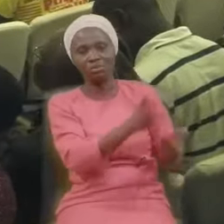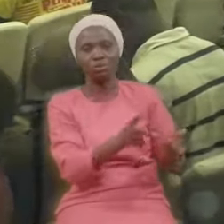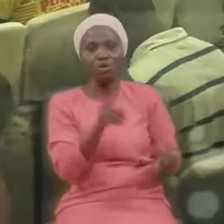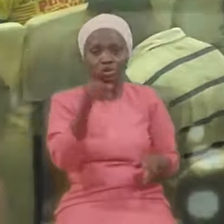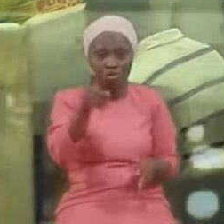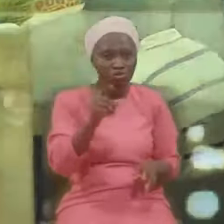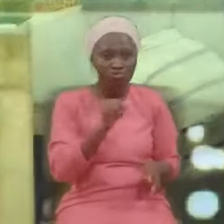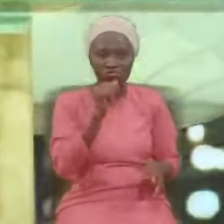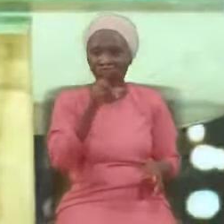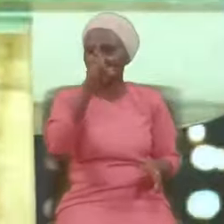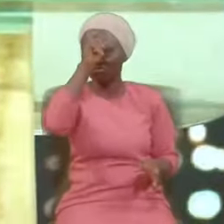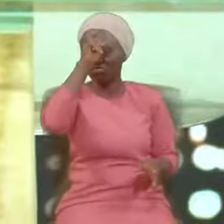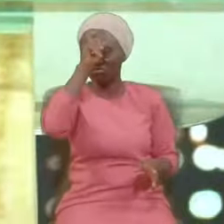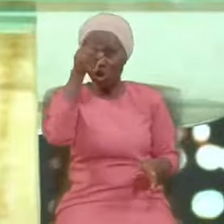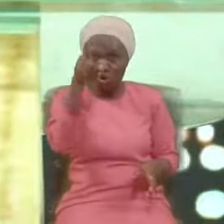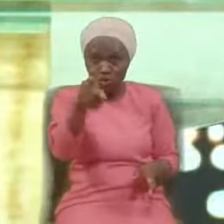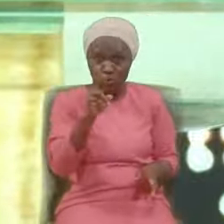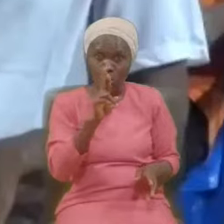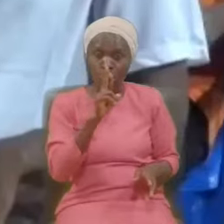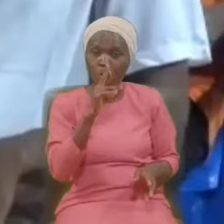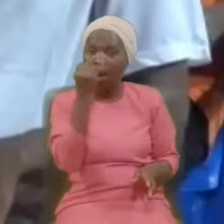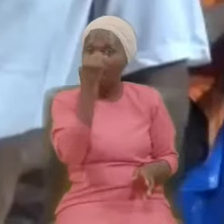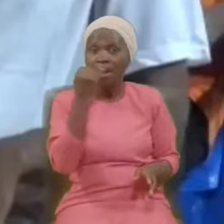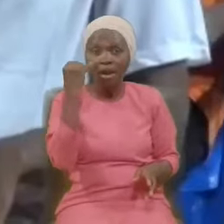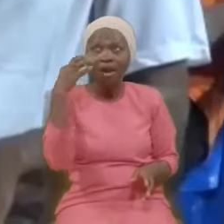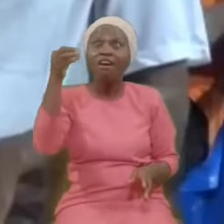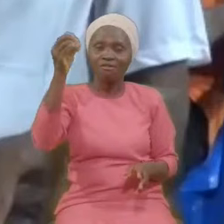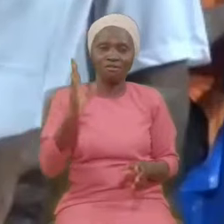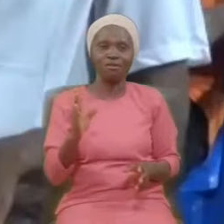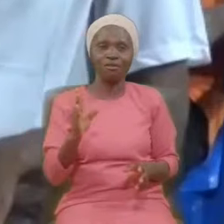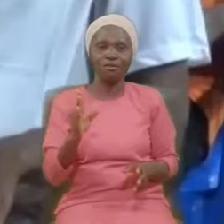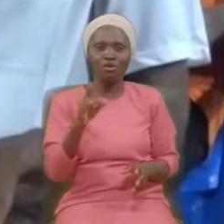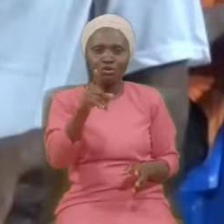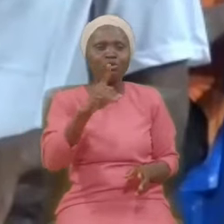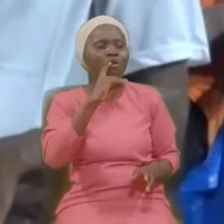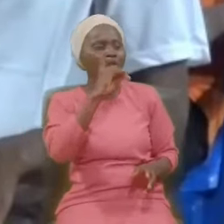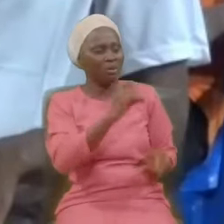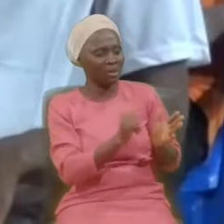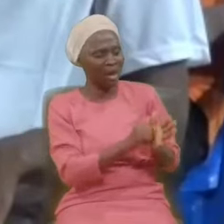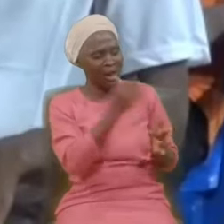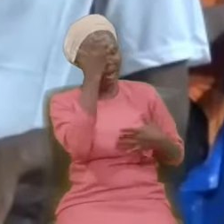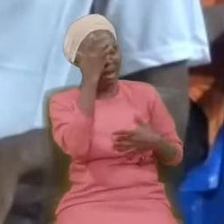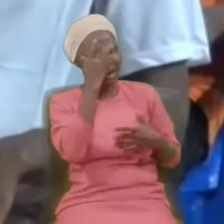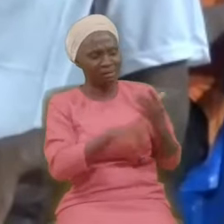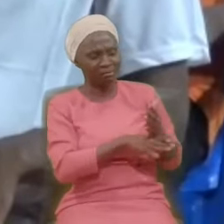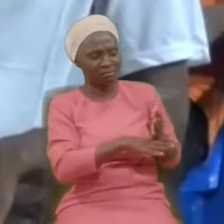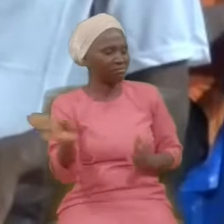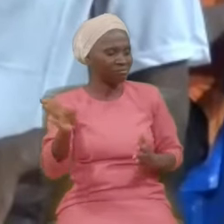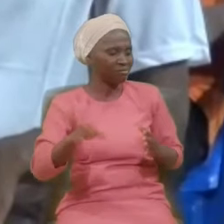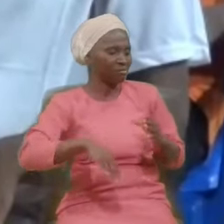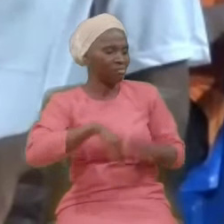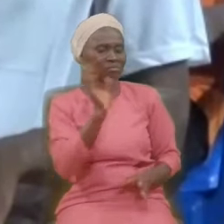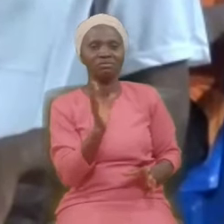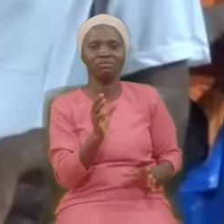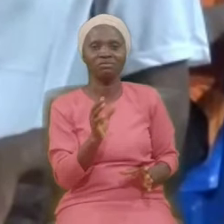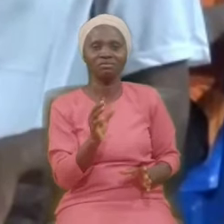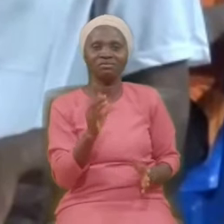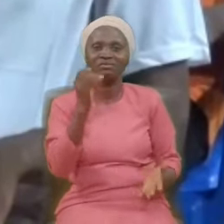God. You say, pack your load and go. You didn't say it, you just said